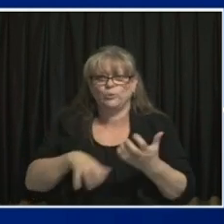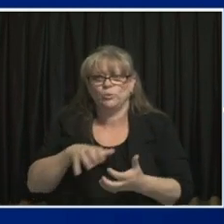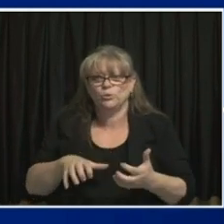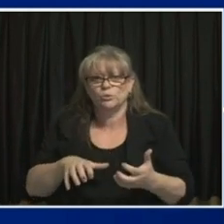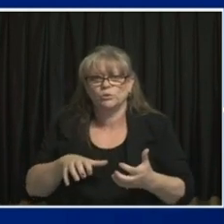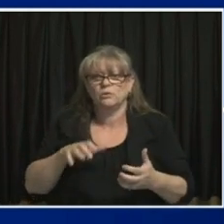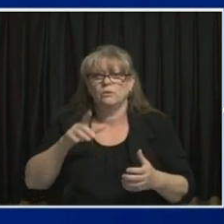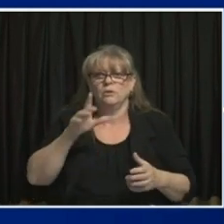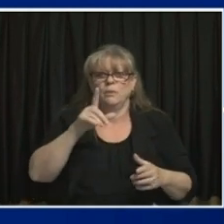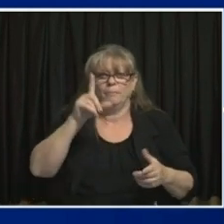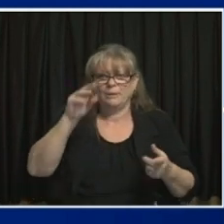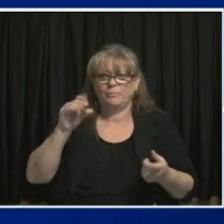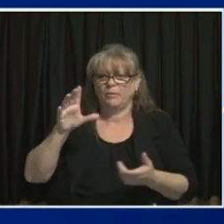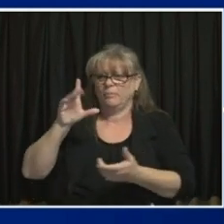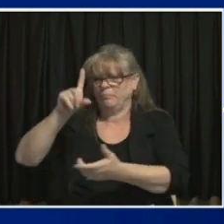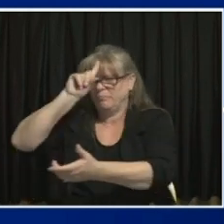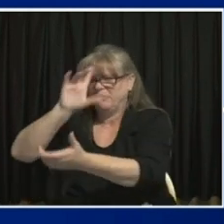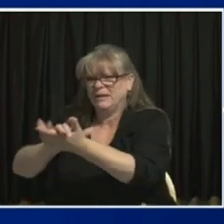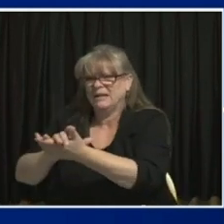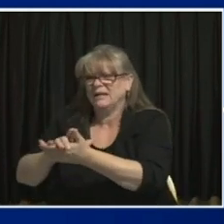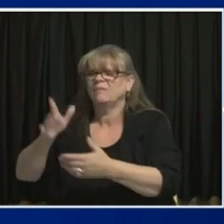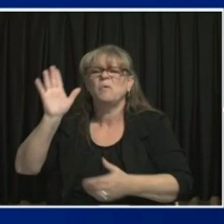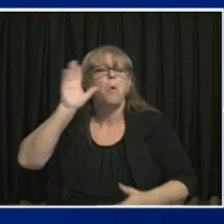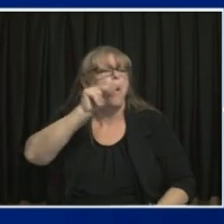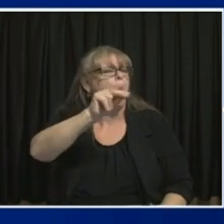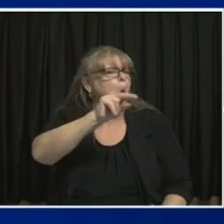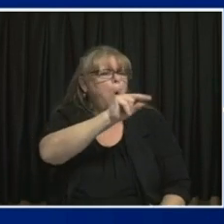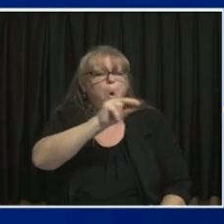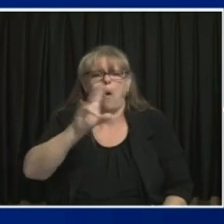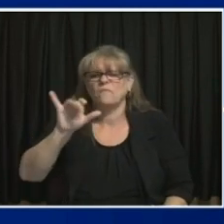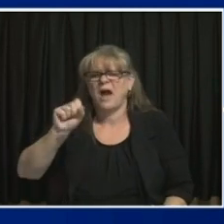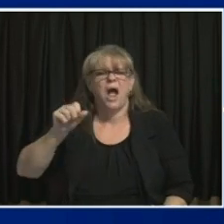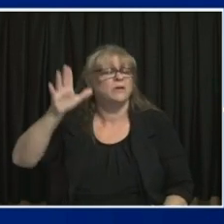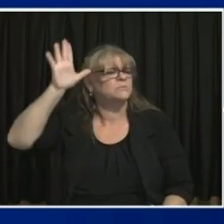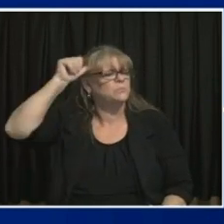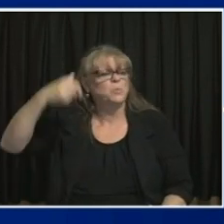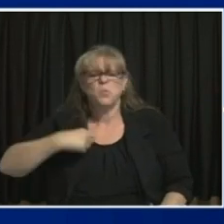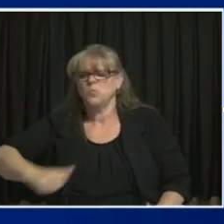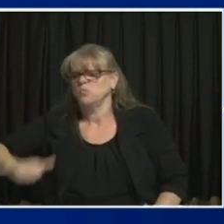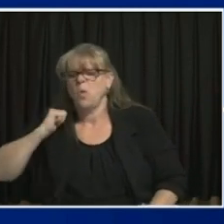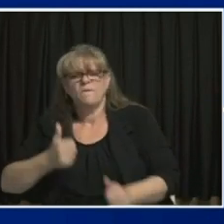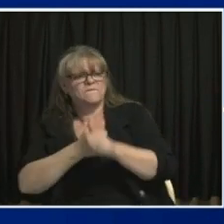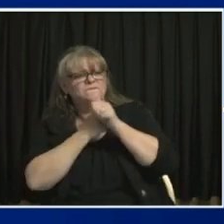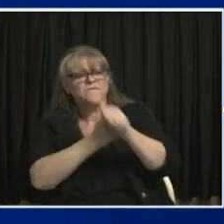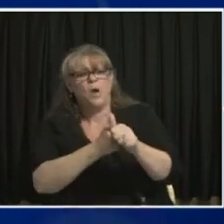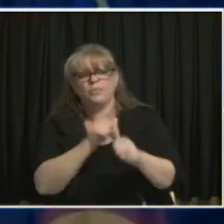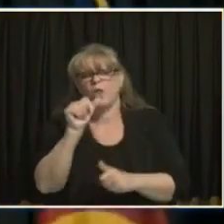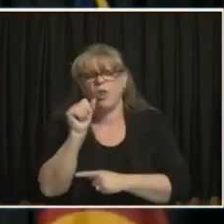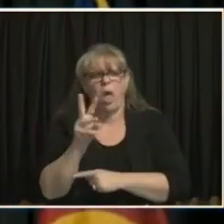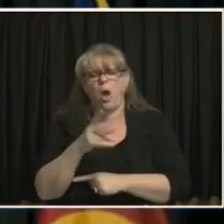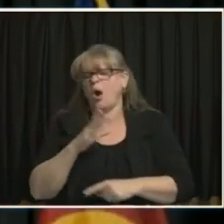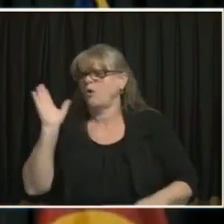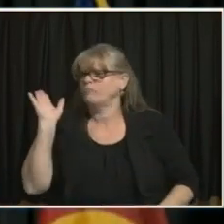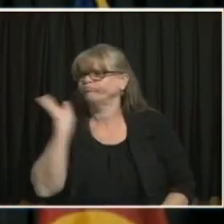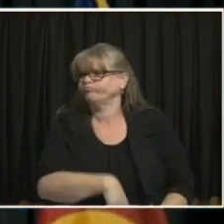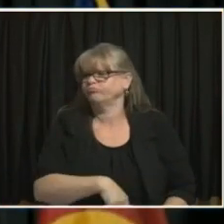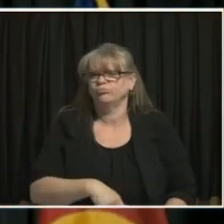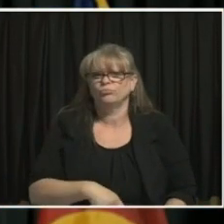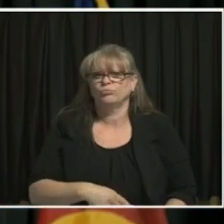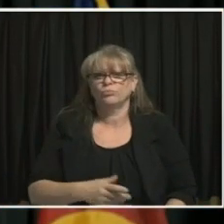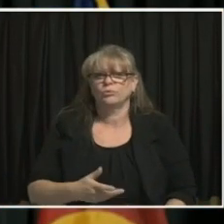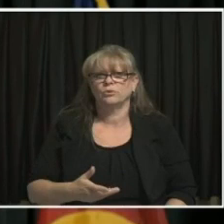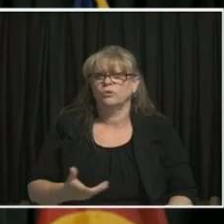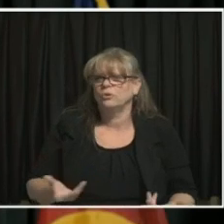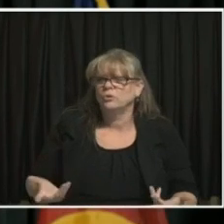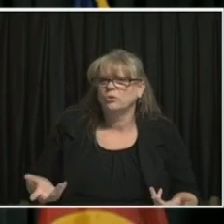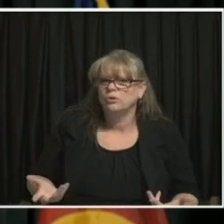ideological or anti-scientific views, which they choose over the lives of our brothers and sisters. And so I